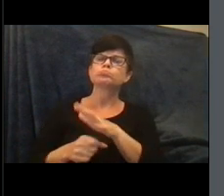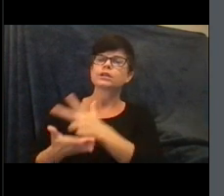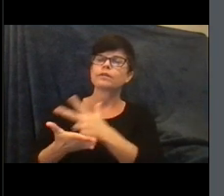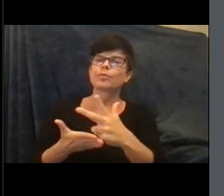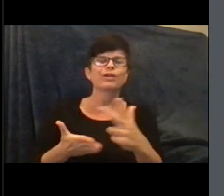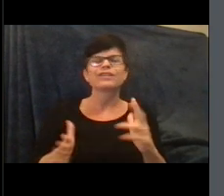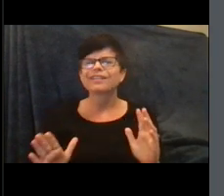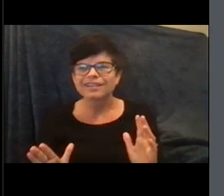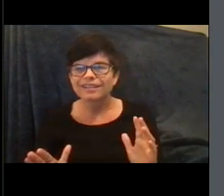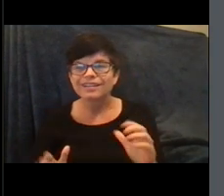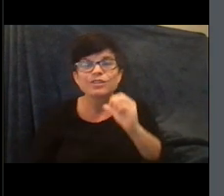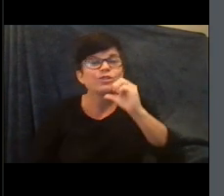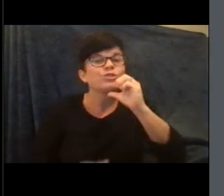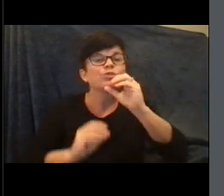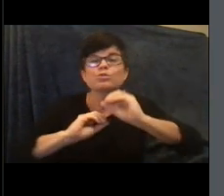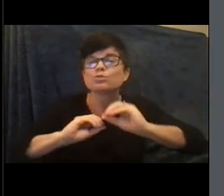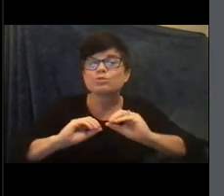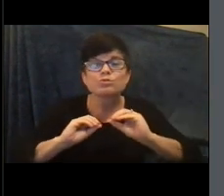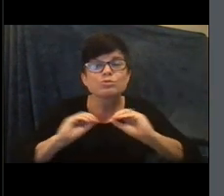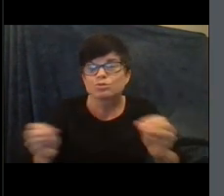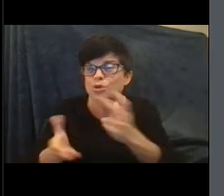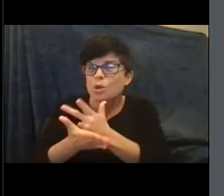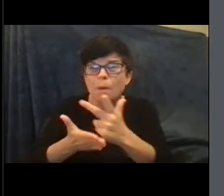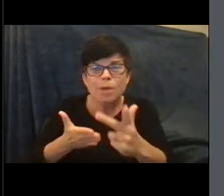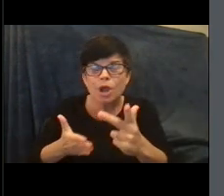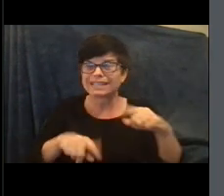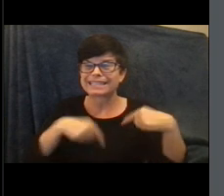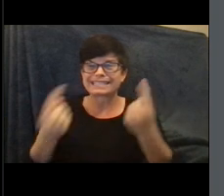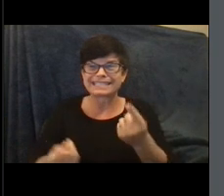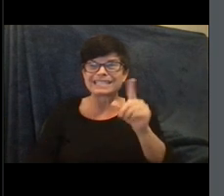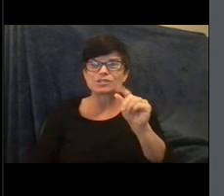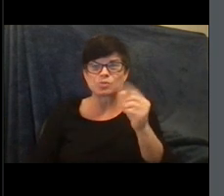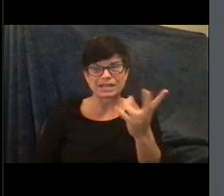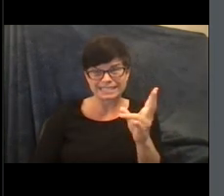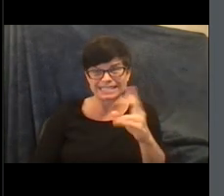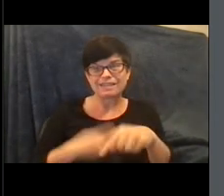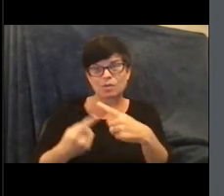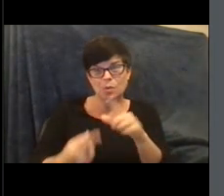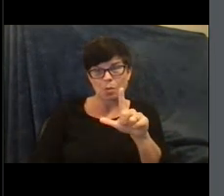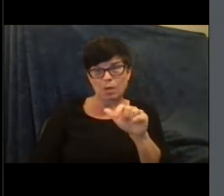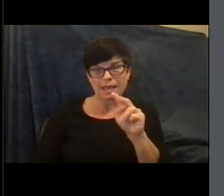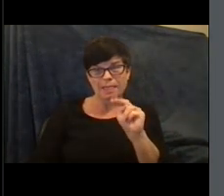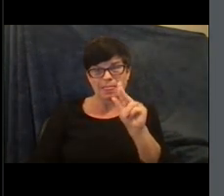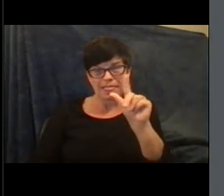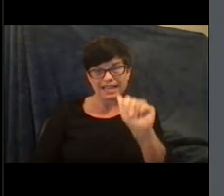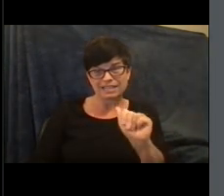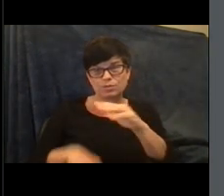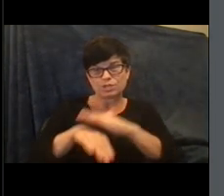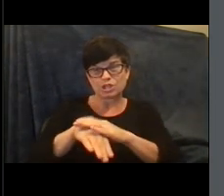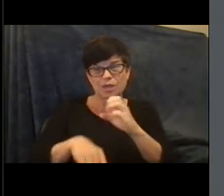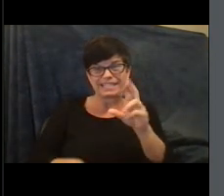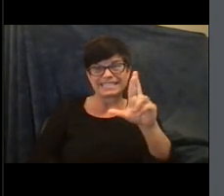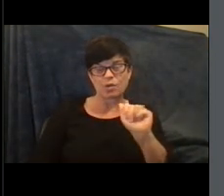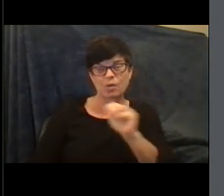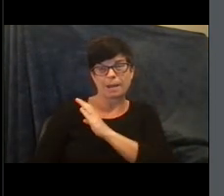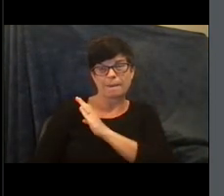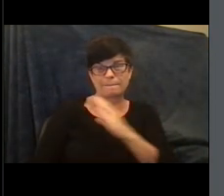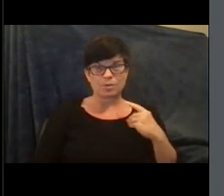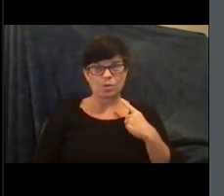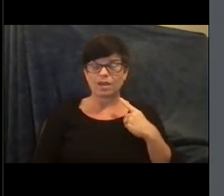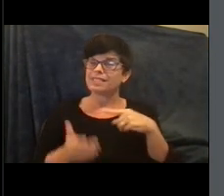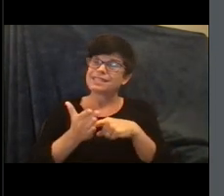parking over there. There hasn't been parking over there since 2017 when Linda was on the CRA board. This is going to make it. This might be